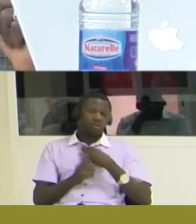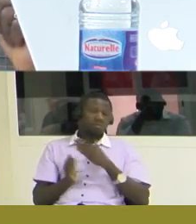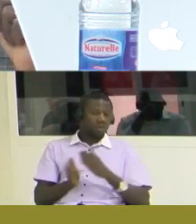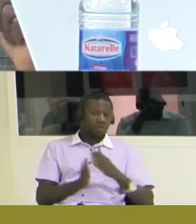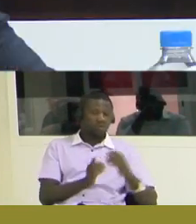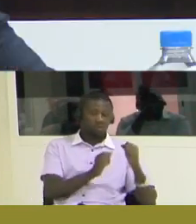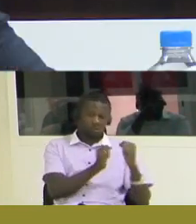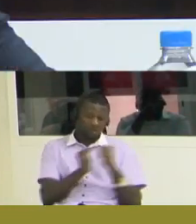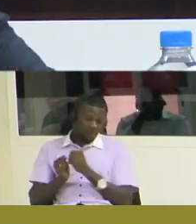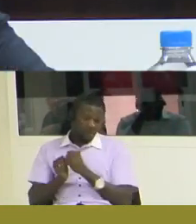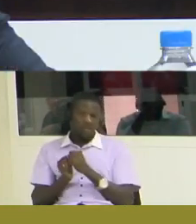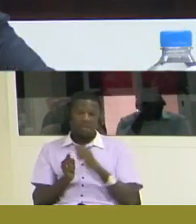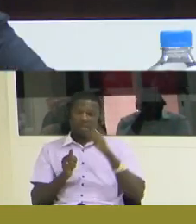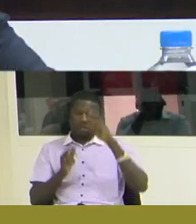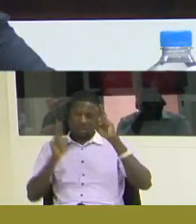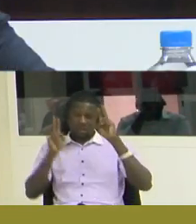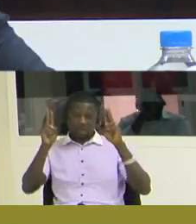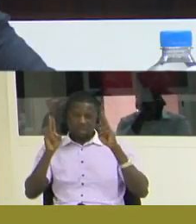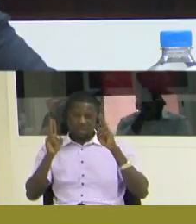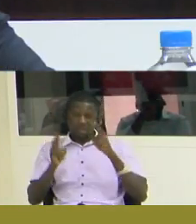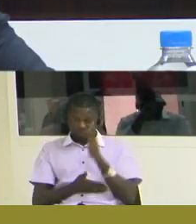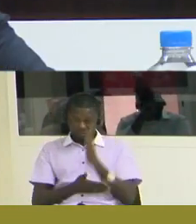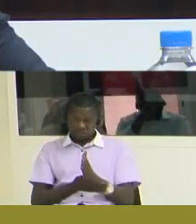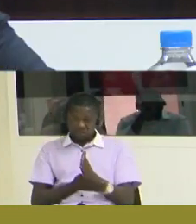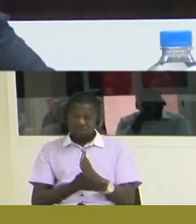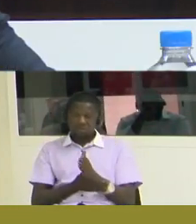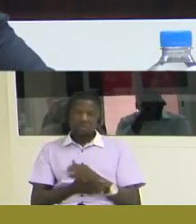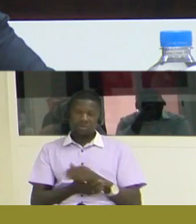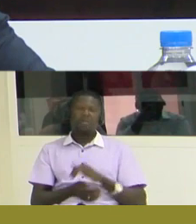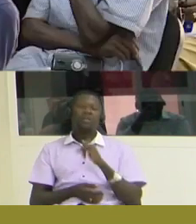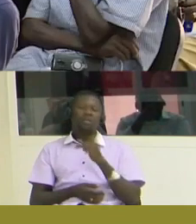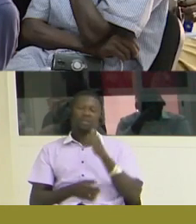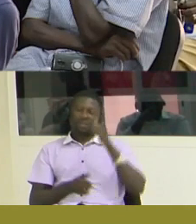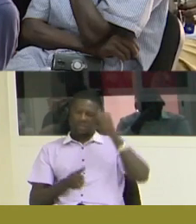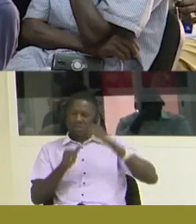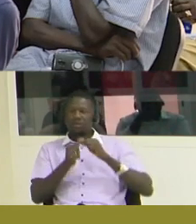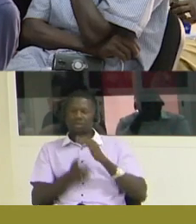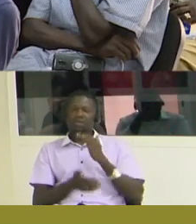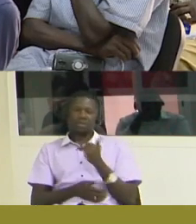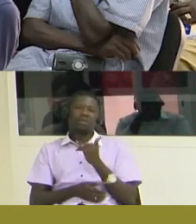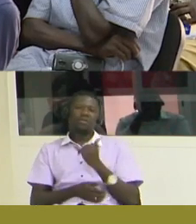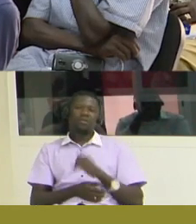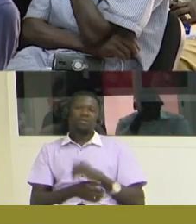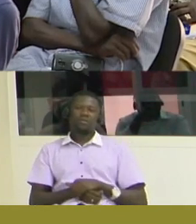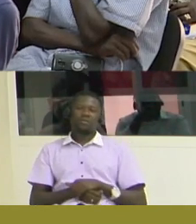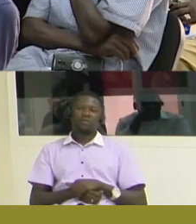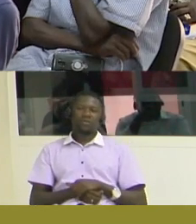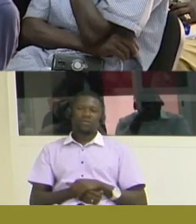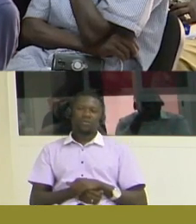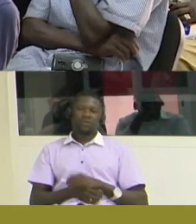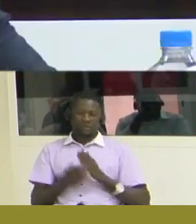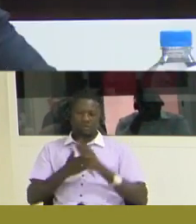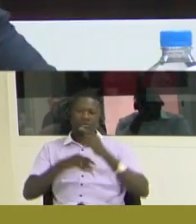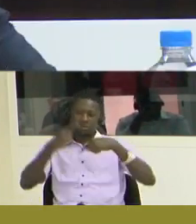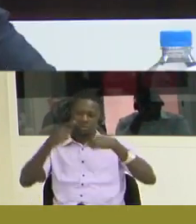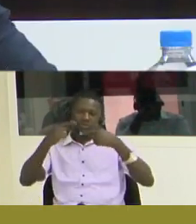that the case as I recall yes that is the case proceed please